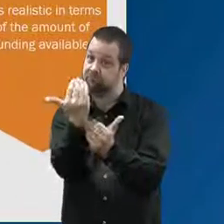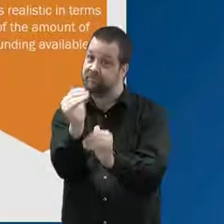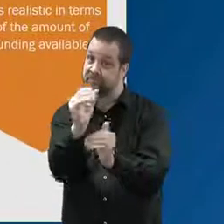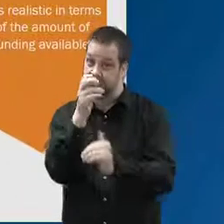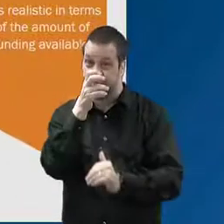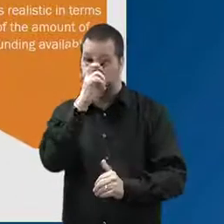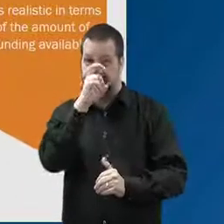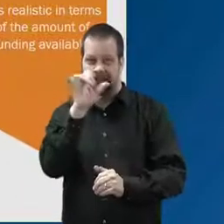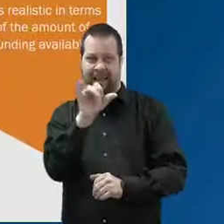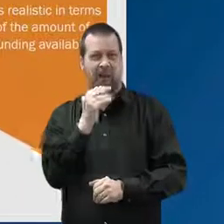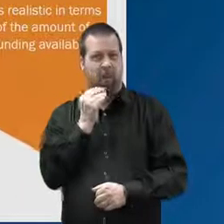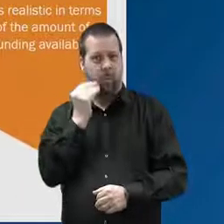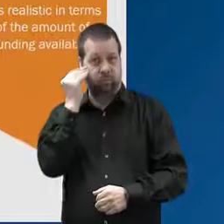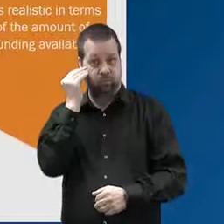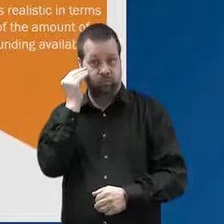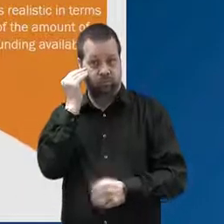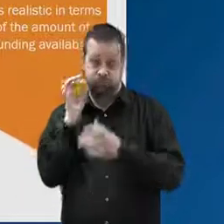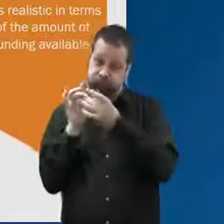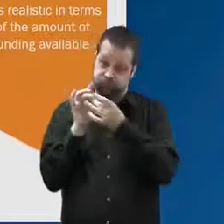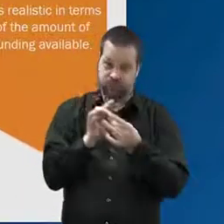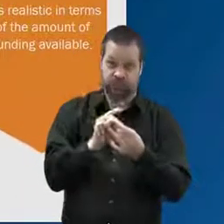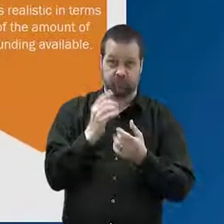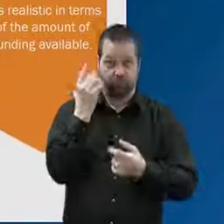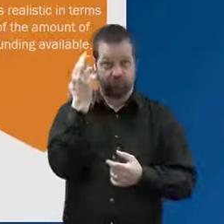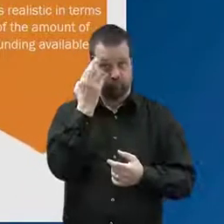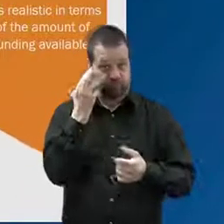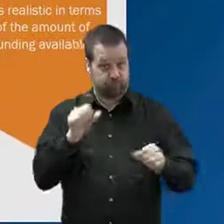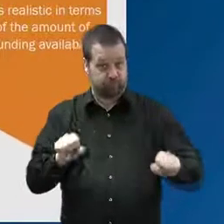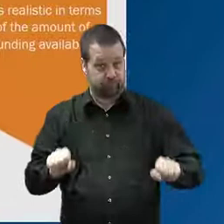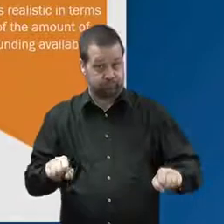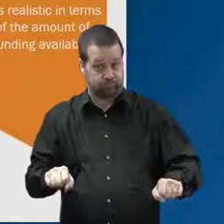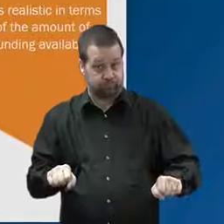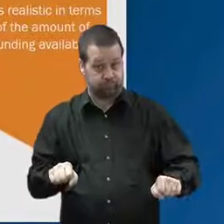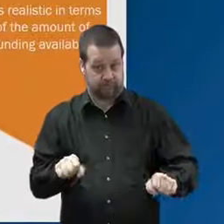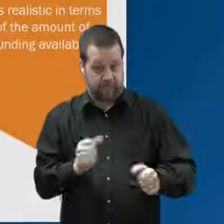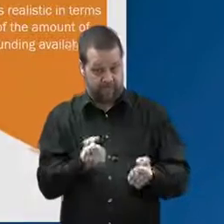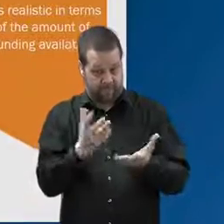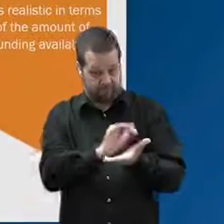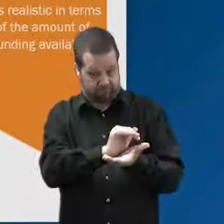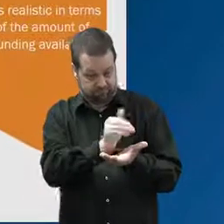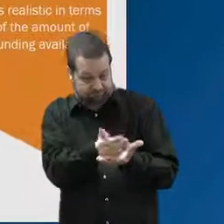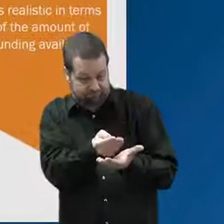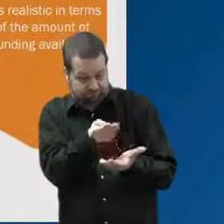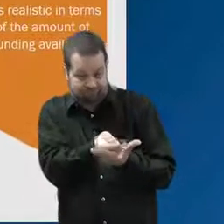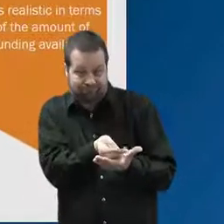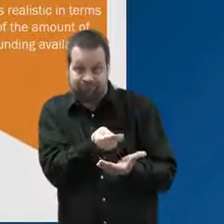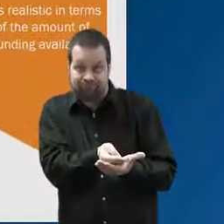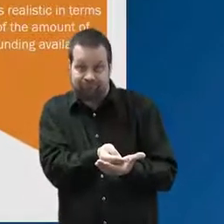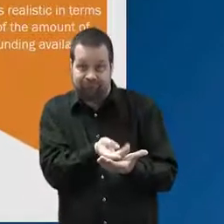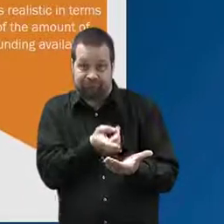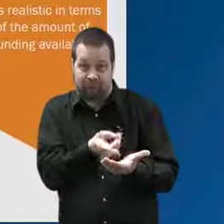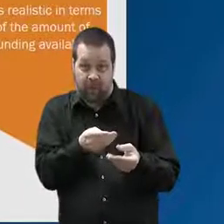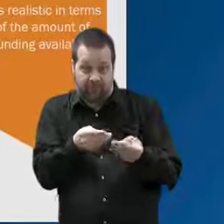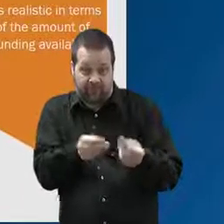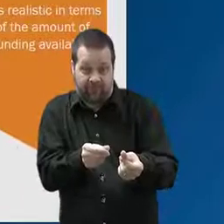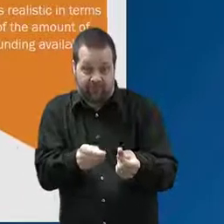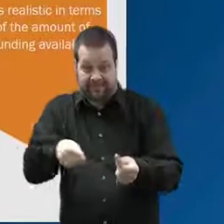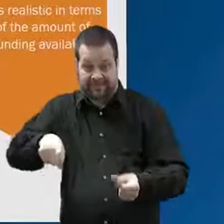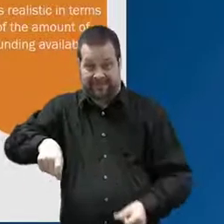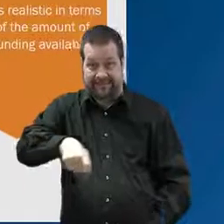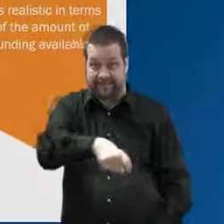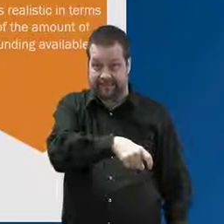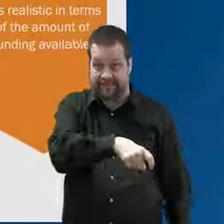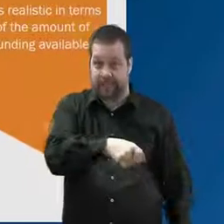the rural TIP has to be realistic about the amount of money available. It covers all the needs.